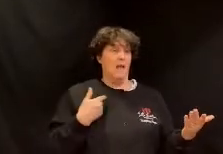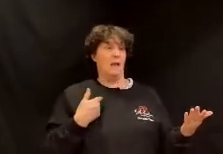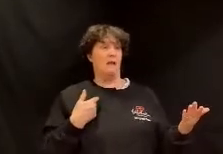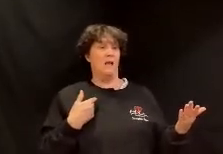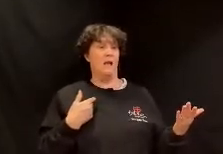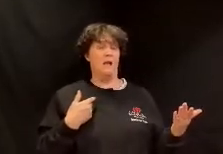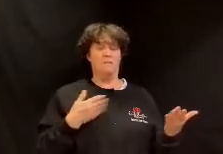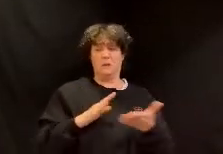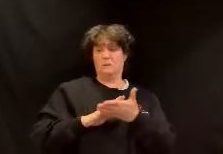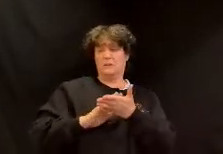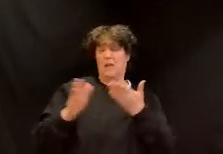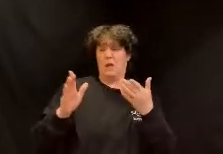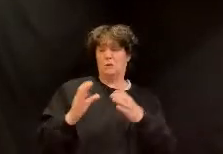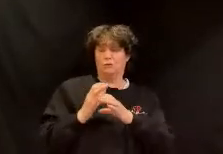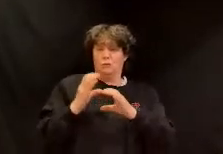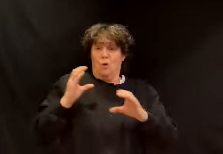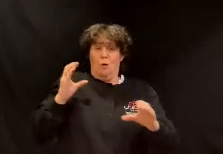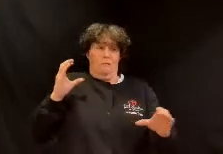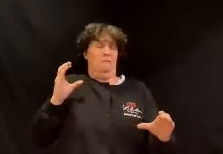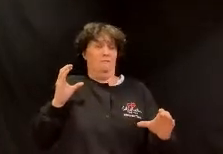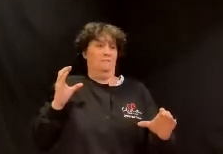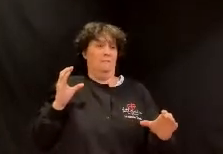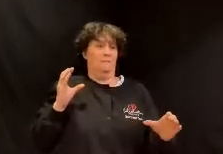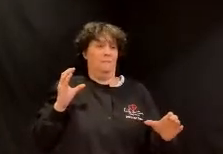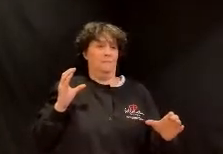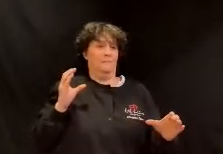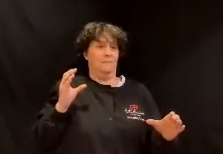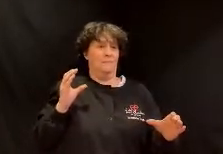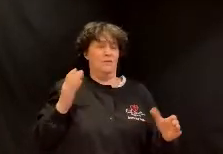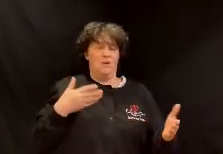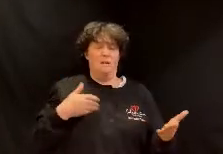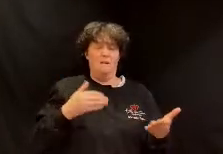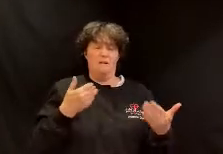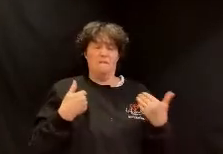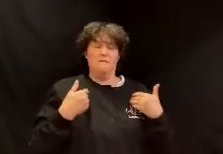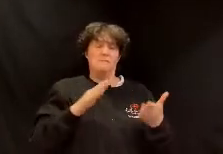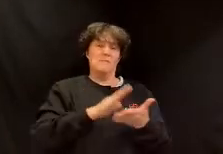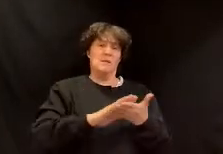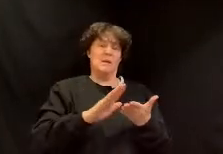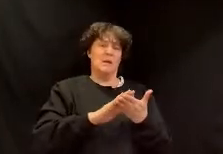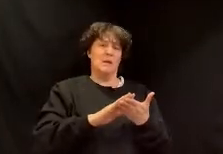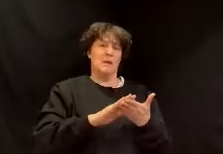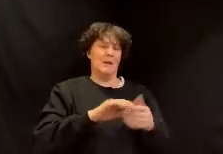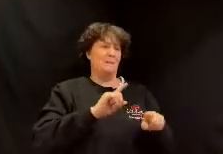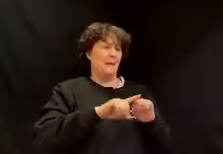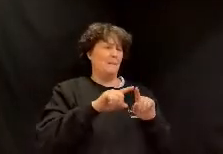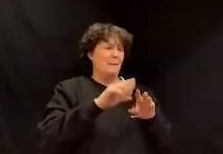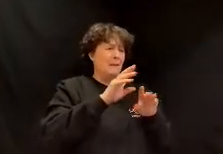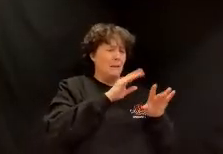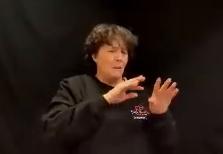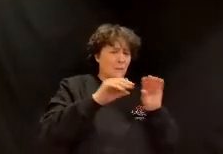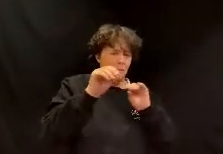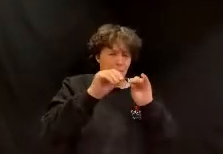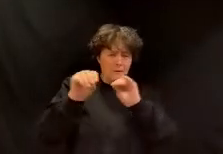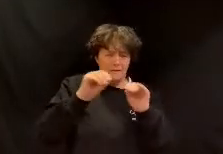nice car, right? I explained this the first week. You have this nice car with all the digital everything on it. You can